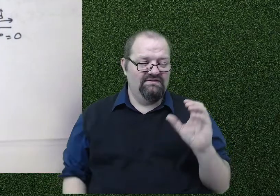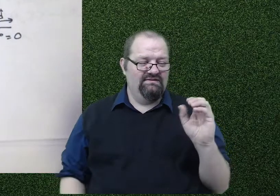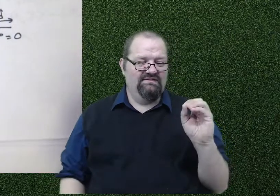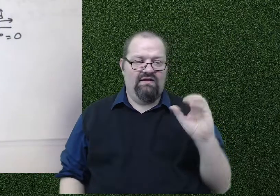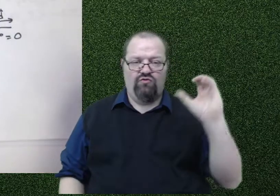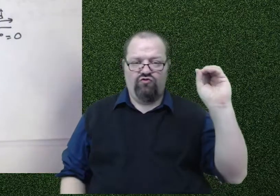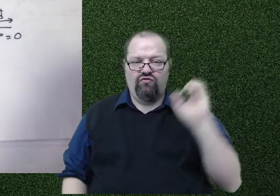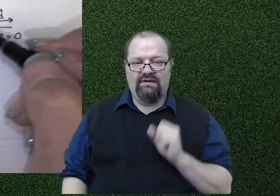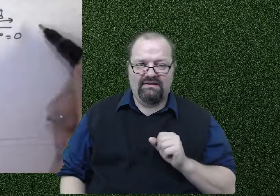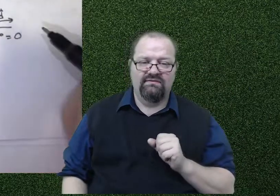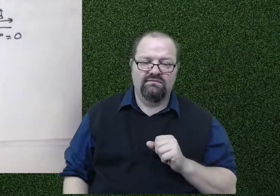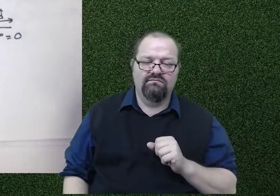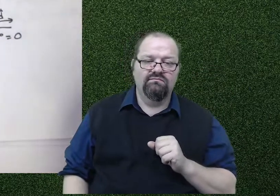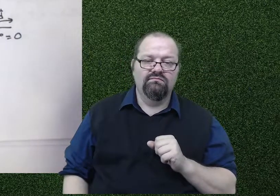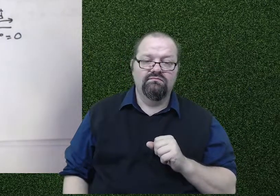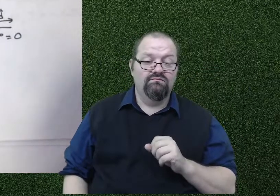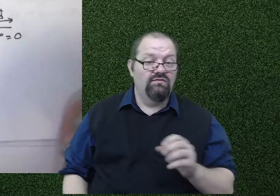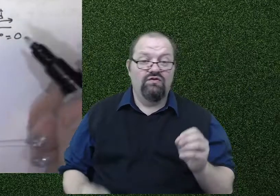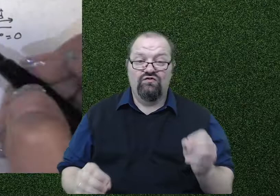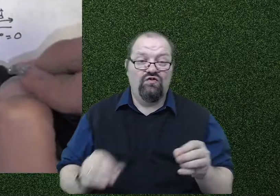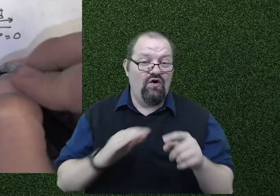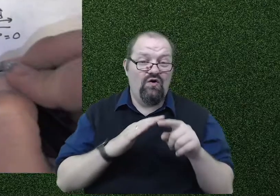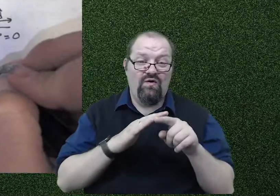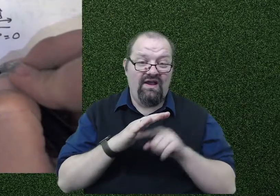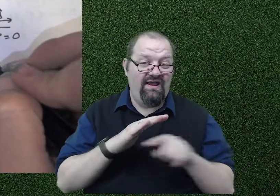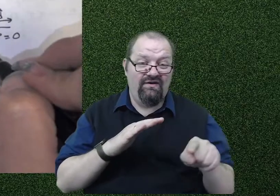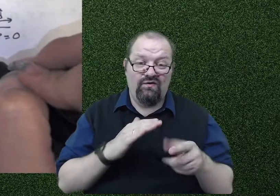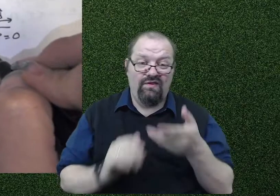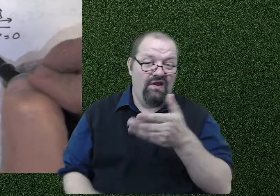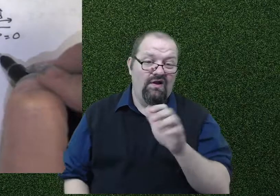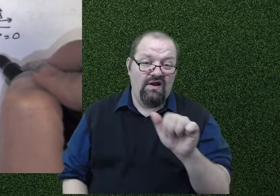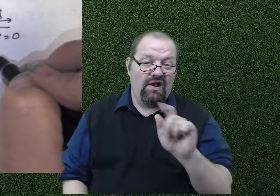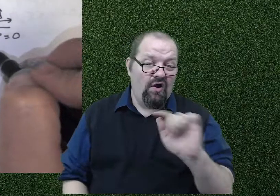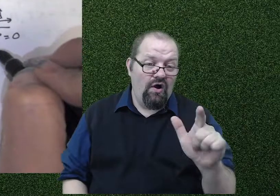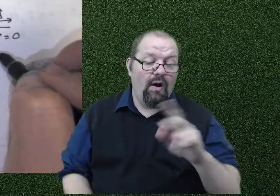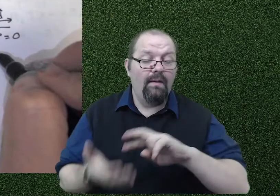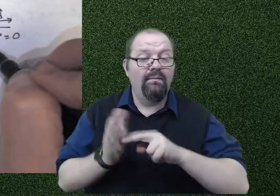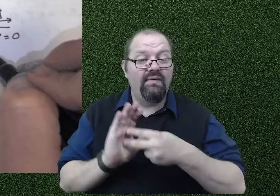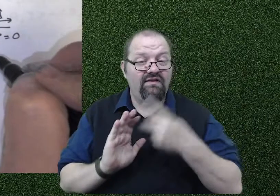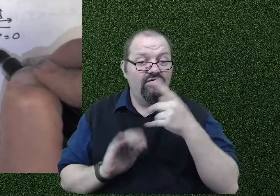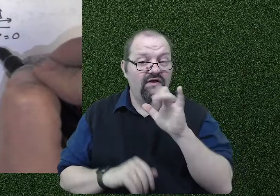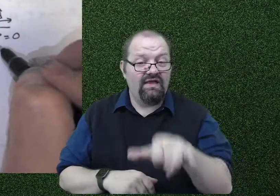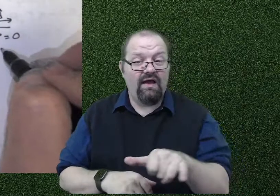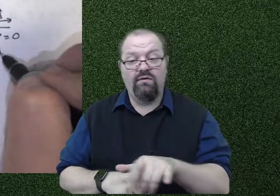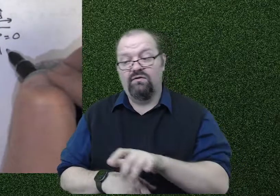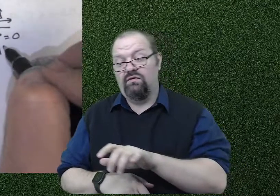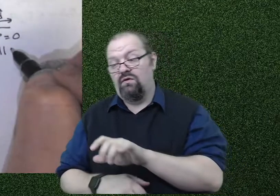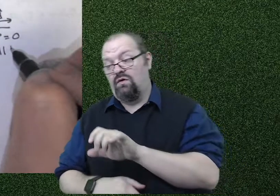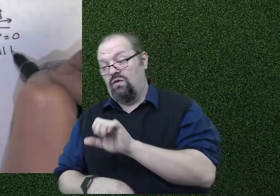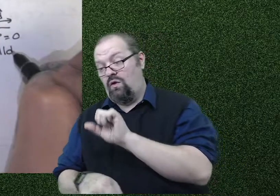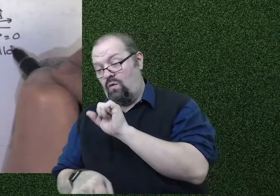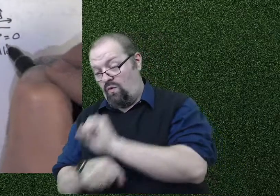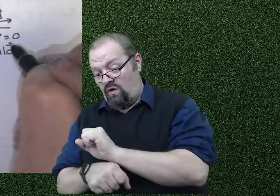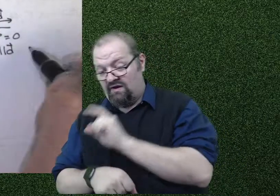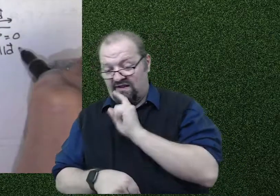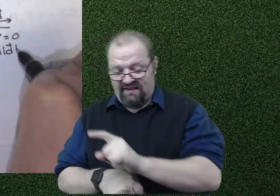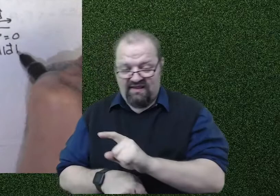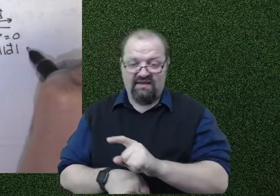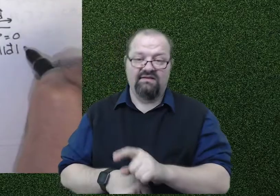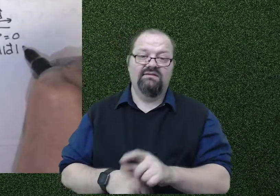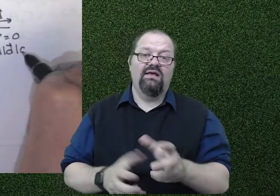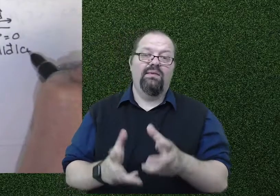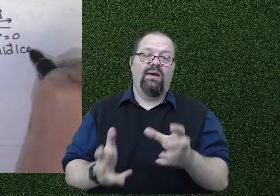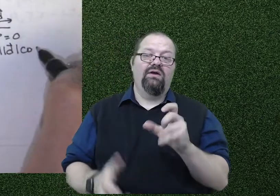0 radians. There is no angle between those two displacements. So in that case, the work is the magnitude of the force times the magnitude